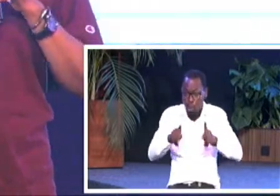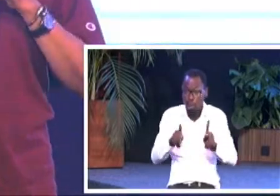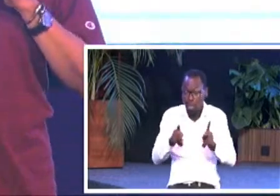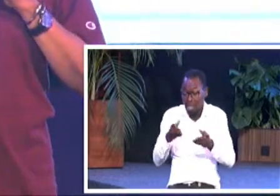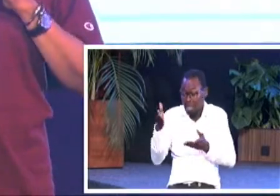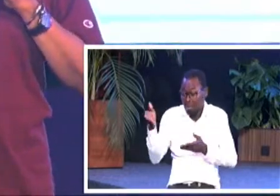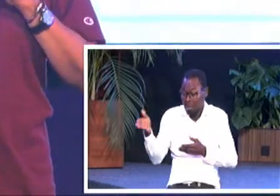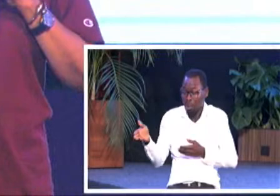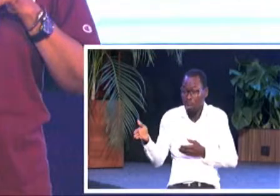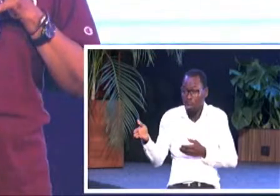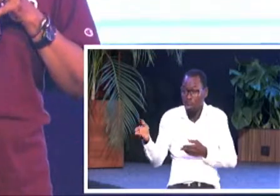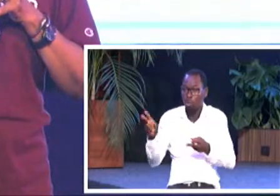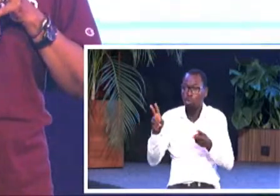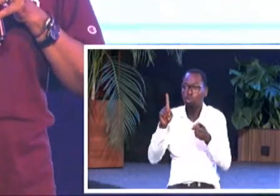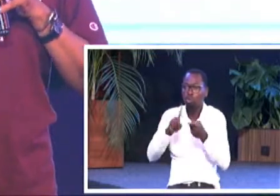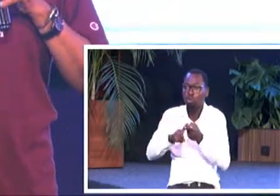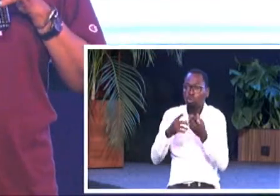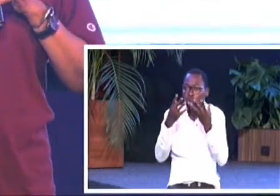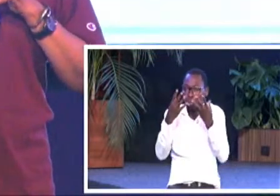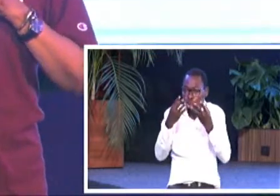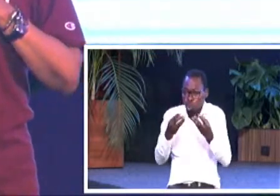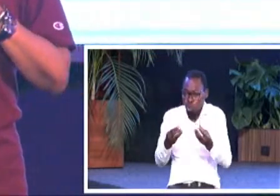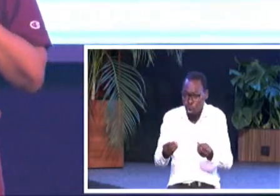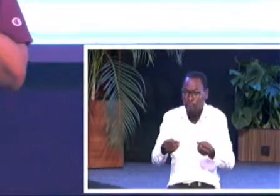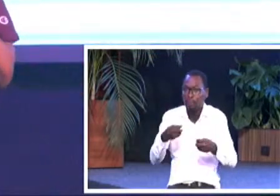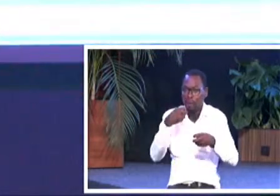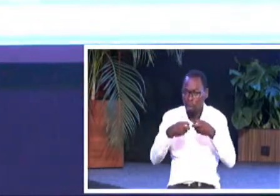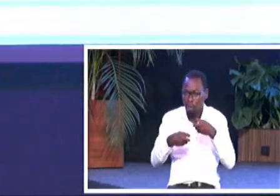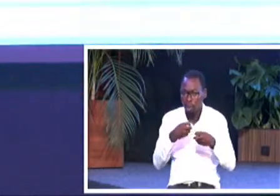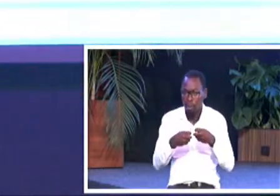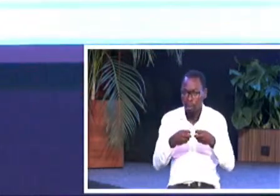to do what? To solve the problem.